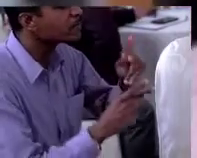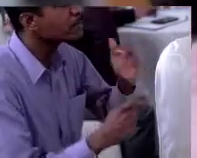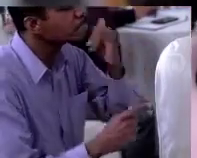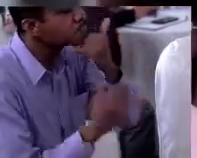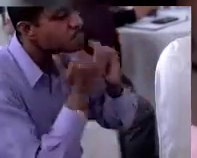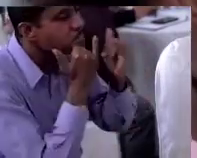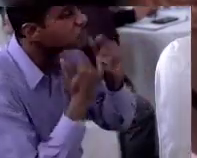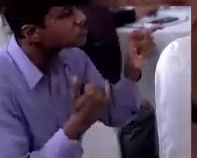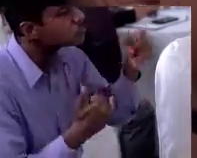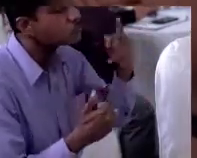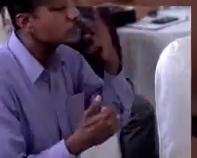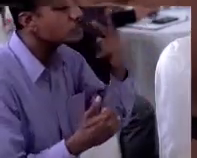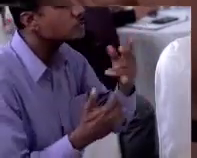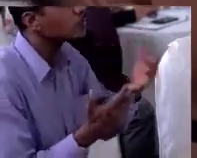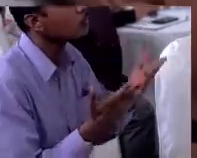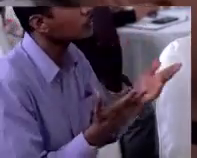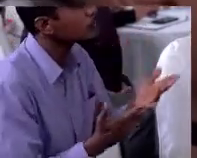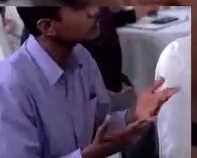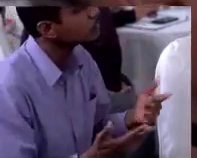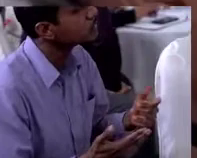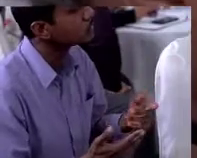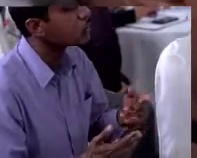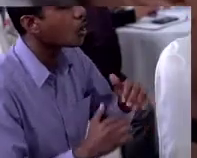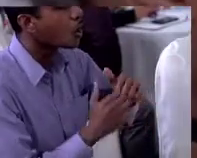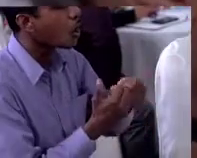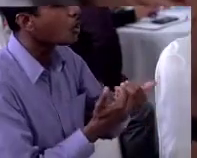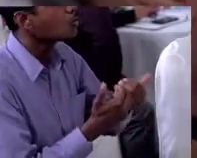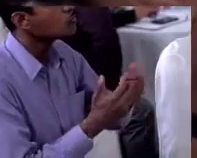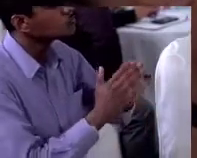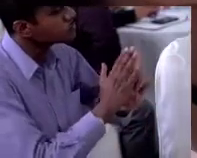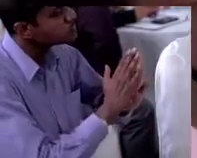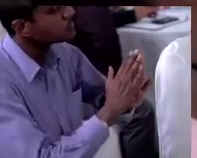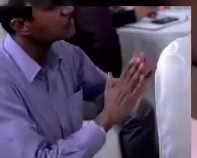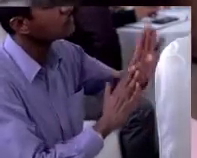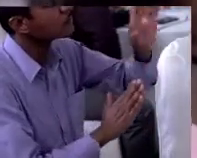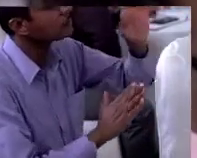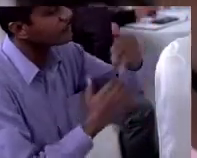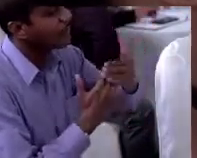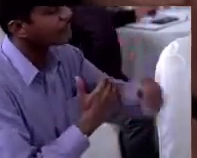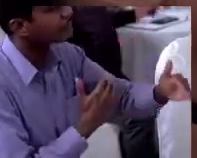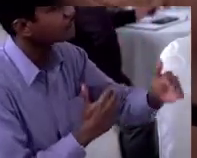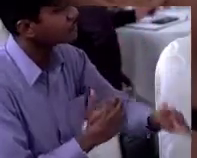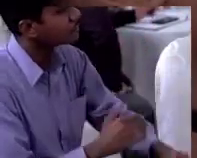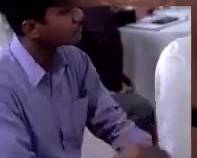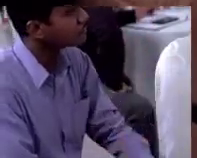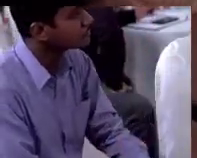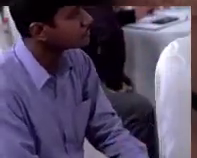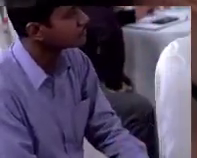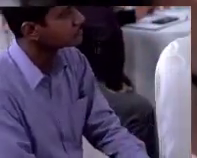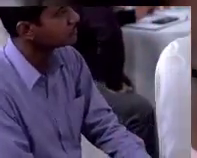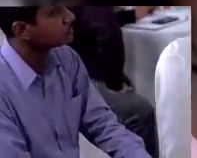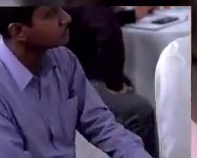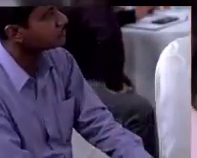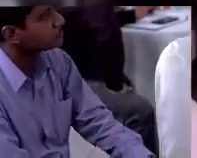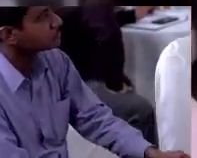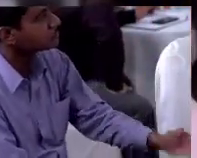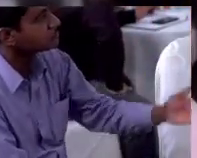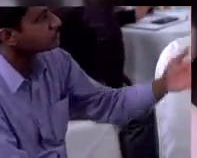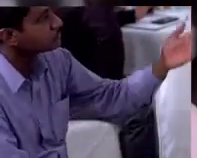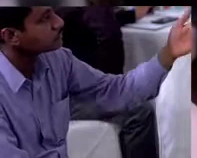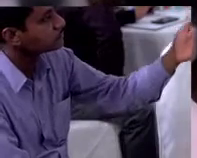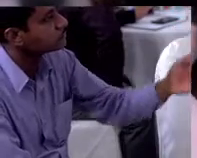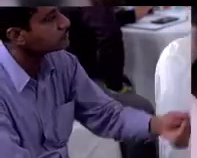persons make, and how do you go from that and grow from that?